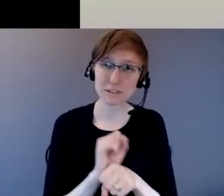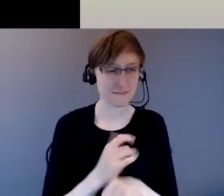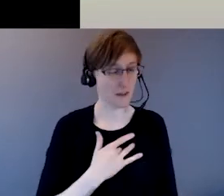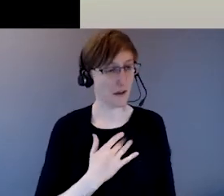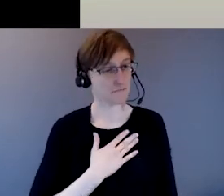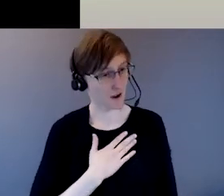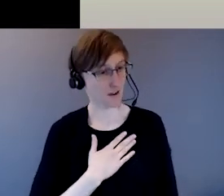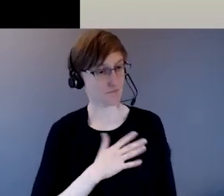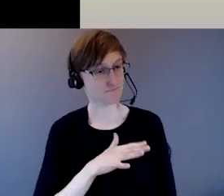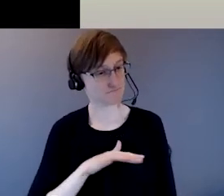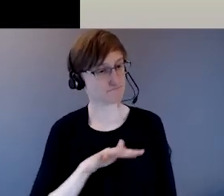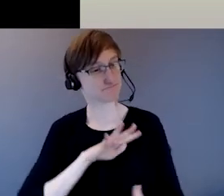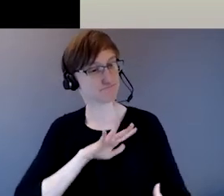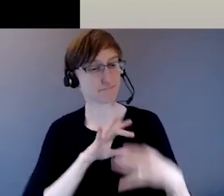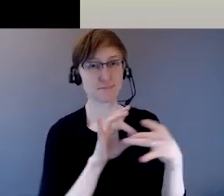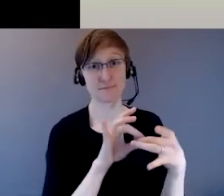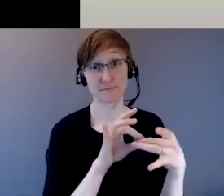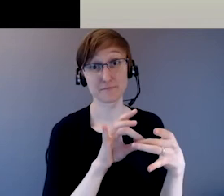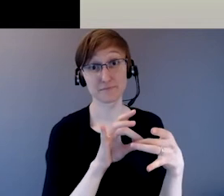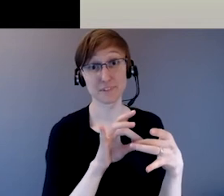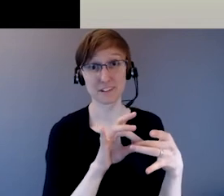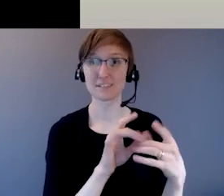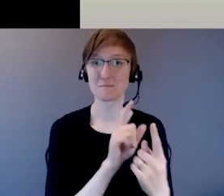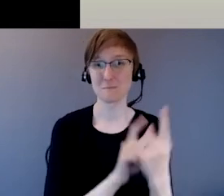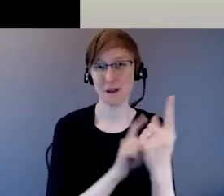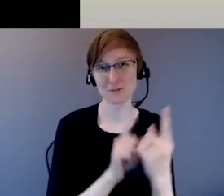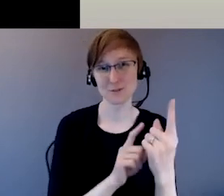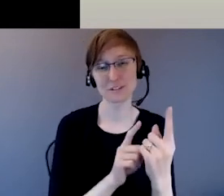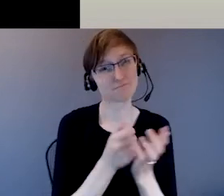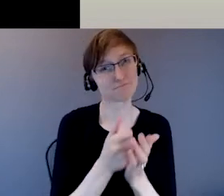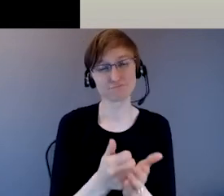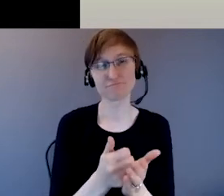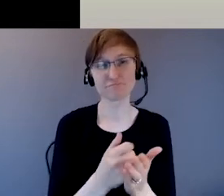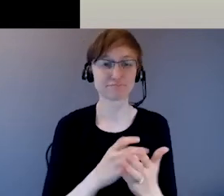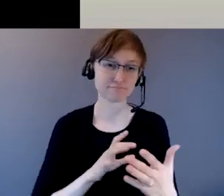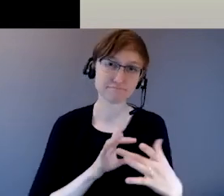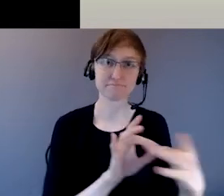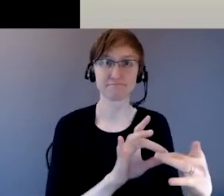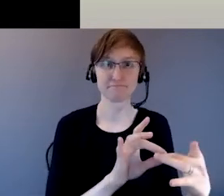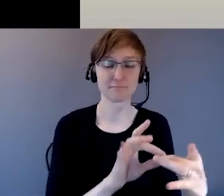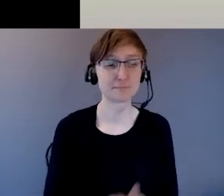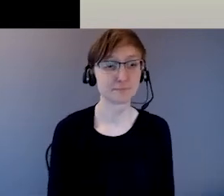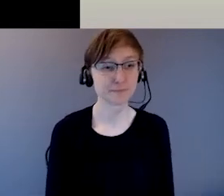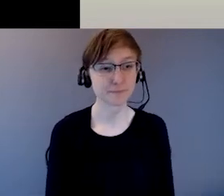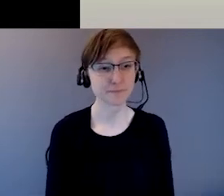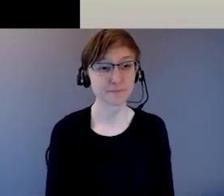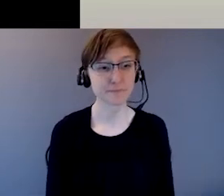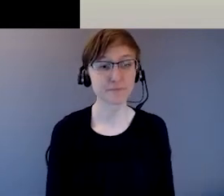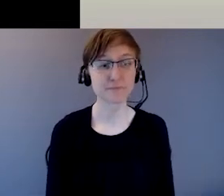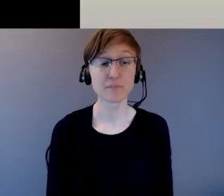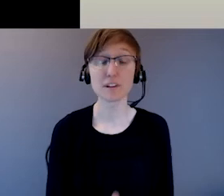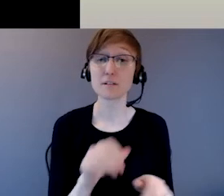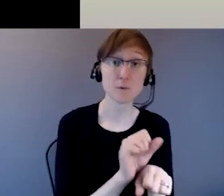And I would suggest that that's where mentoring can be maximized. Employee career development really is about being